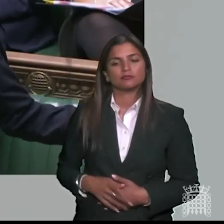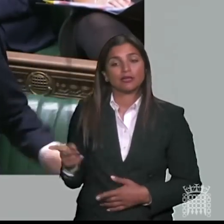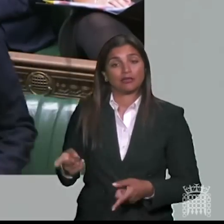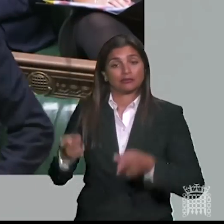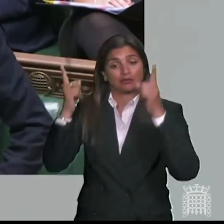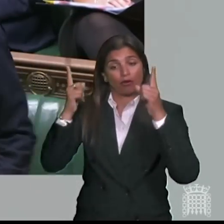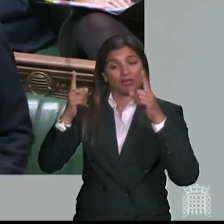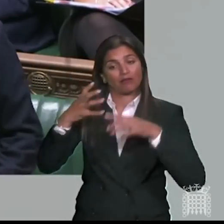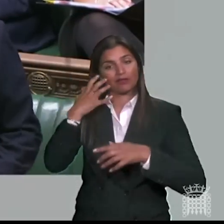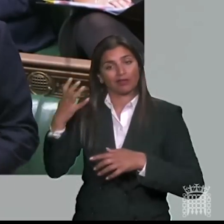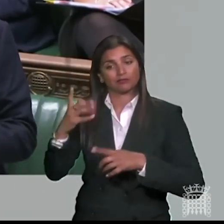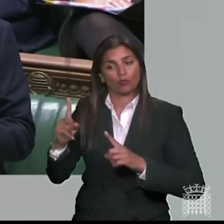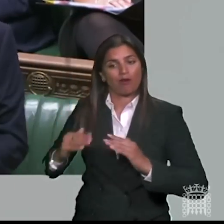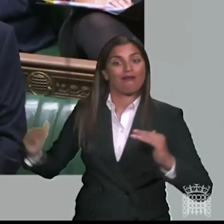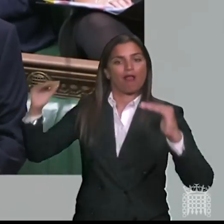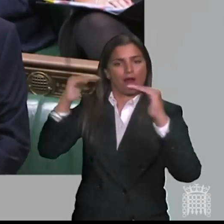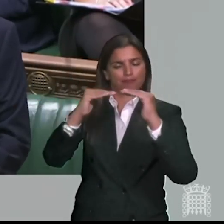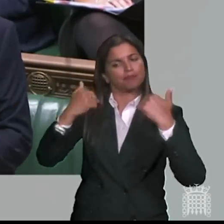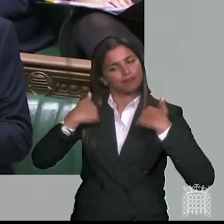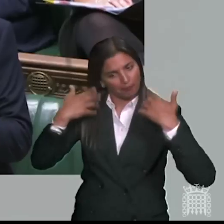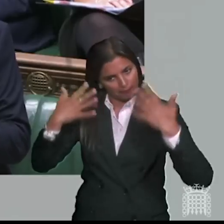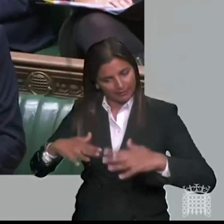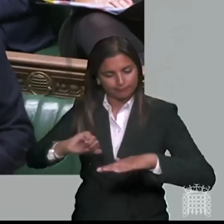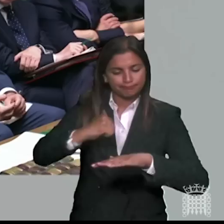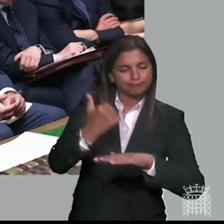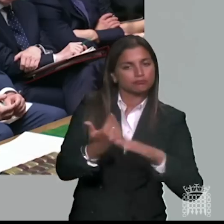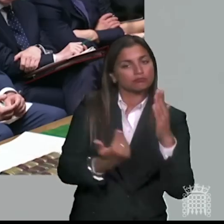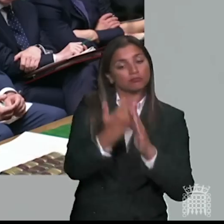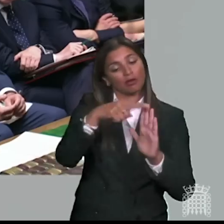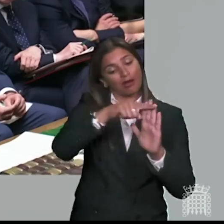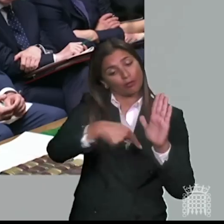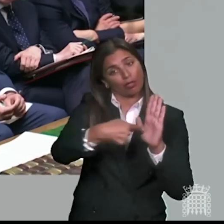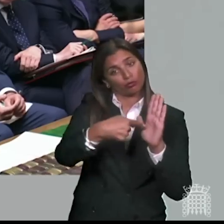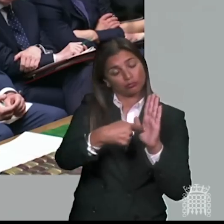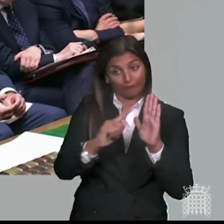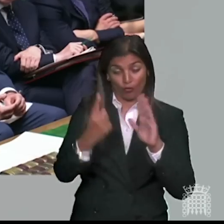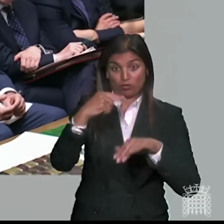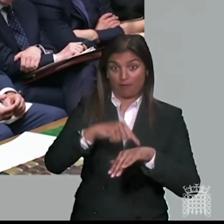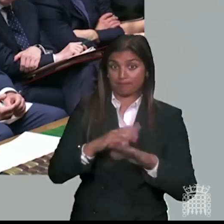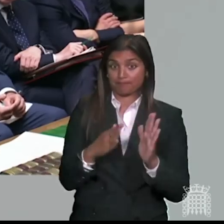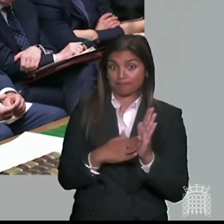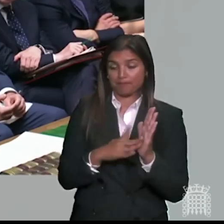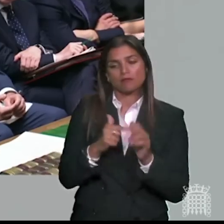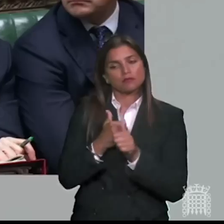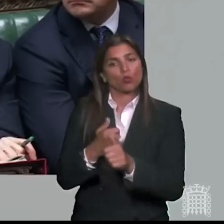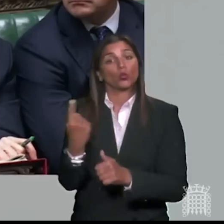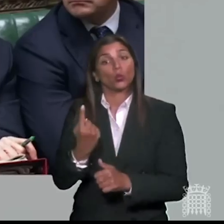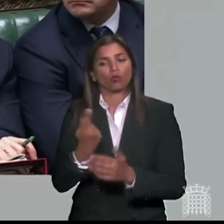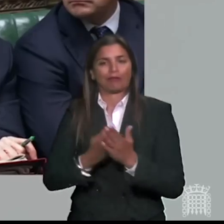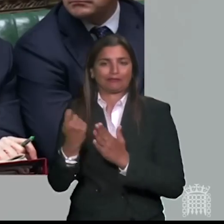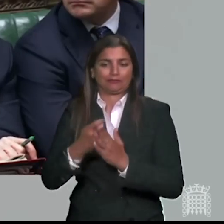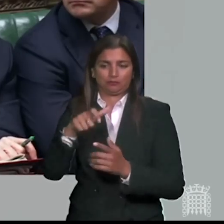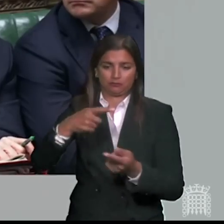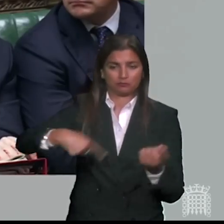Levelling Up, that we have introduced legislation for the first time to support renters, to give